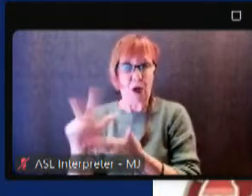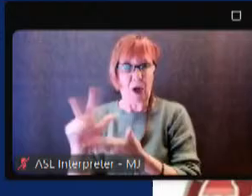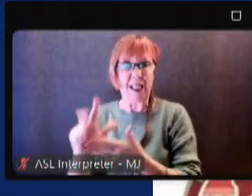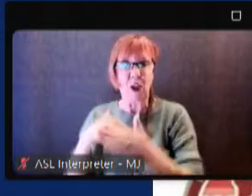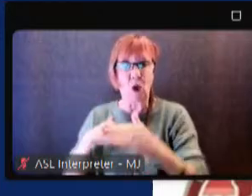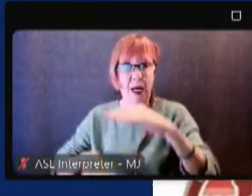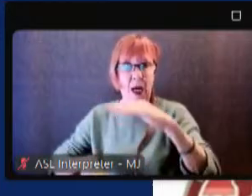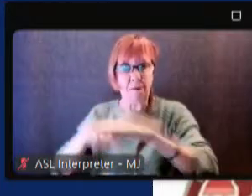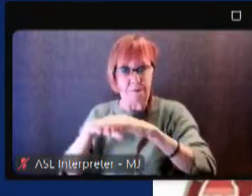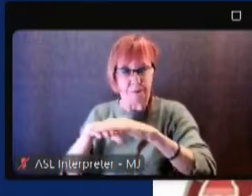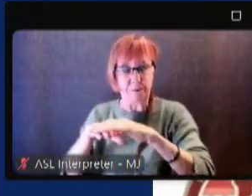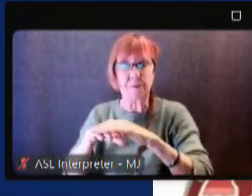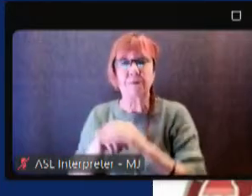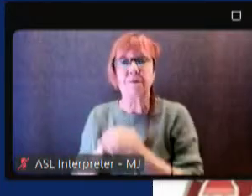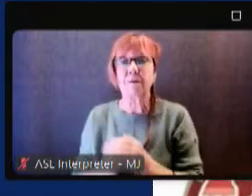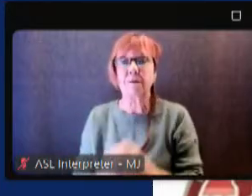now.